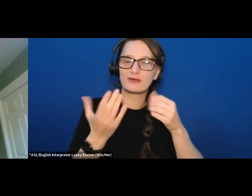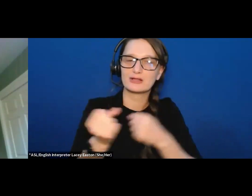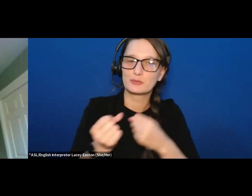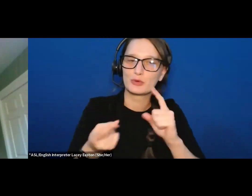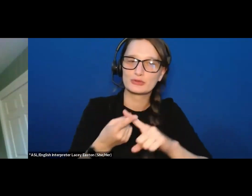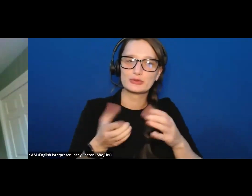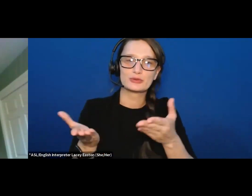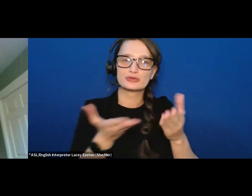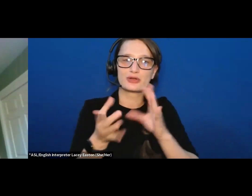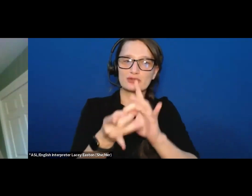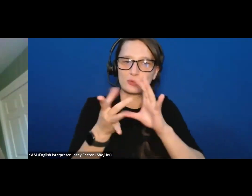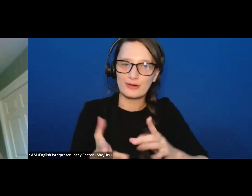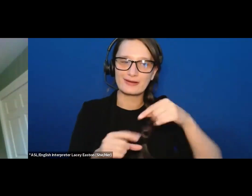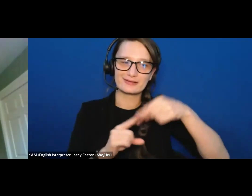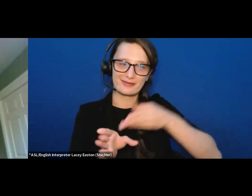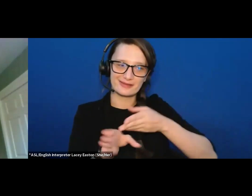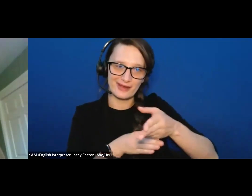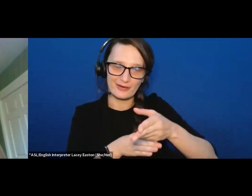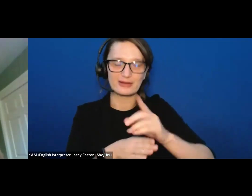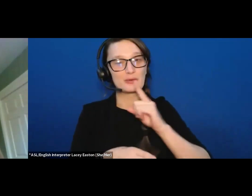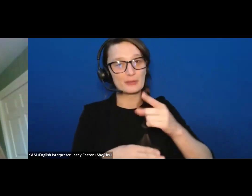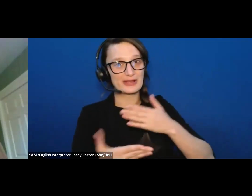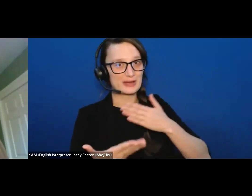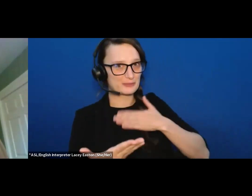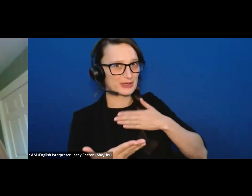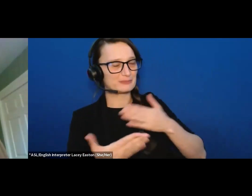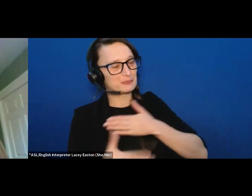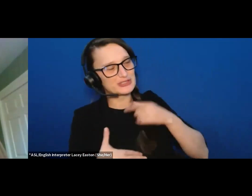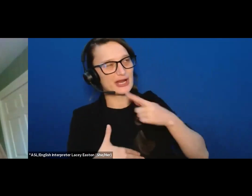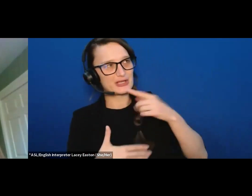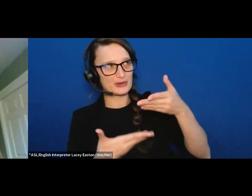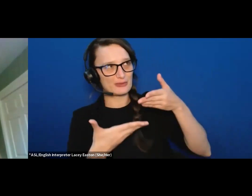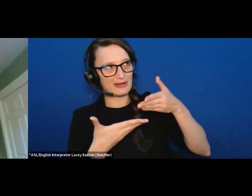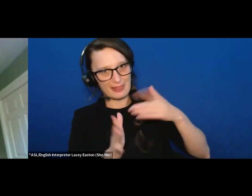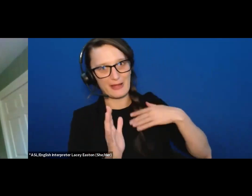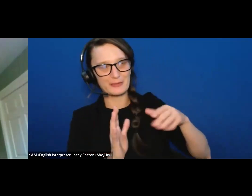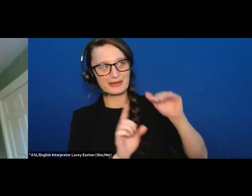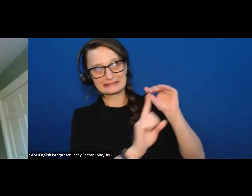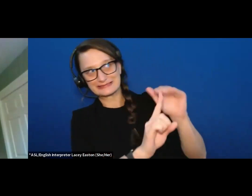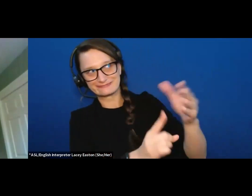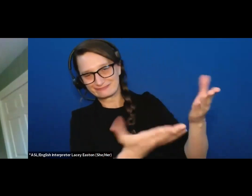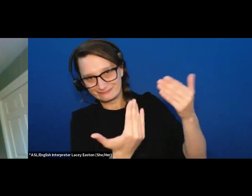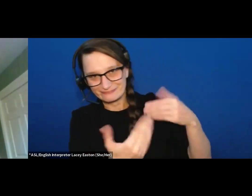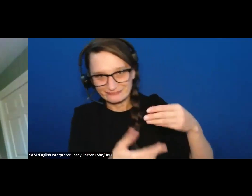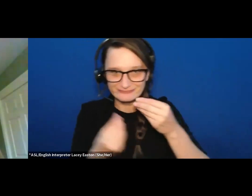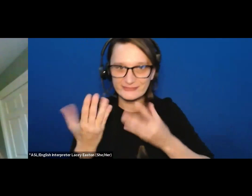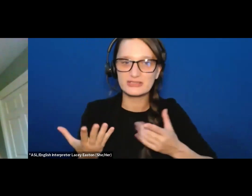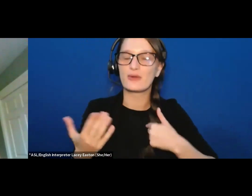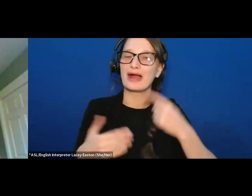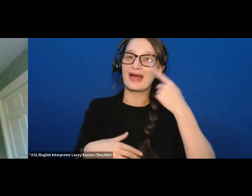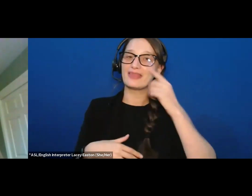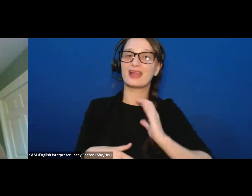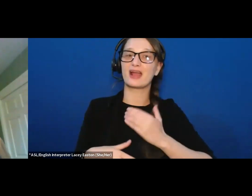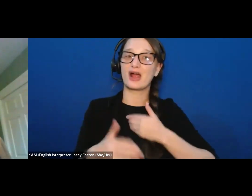And appreciate you letting me put you on the spot. So thank you very much. All Thank right. you. For our agenda, I think Melinda's going to be